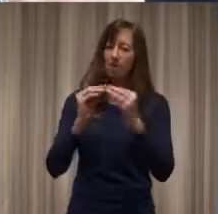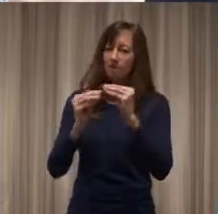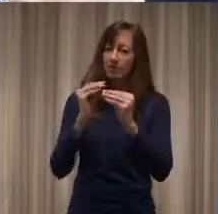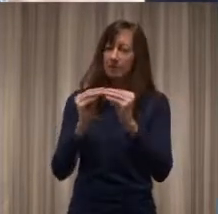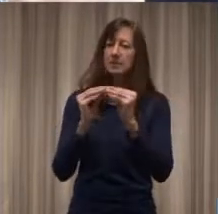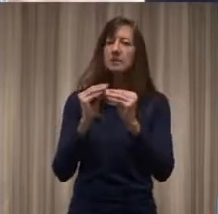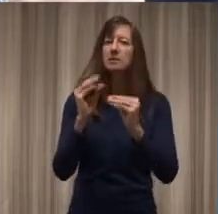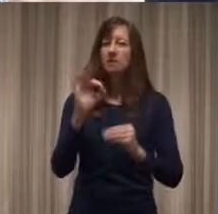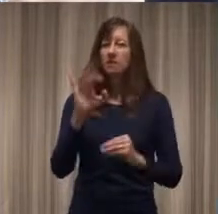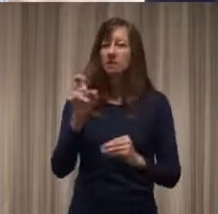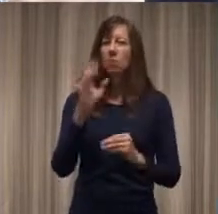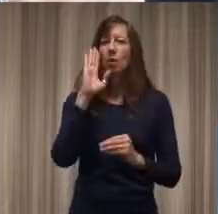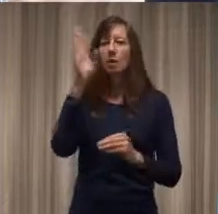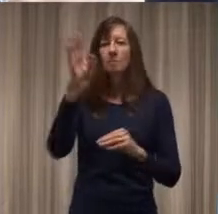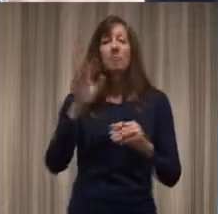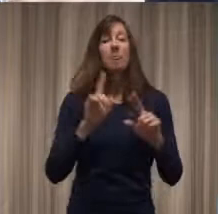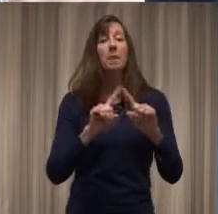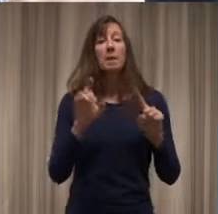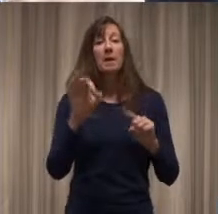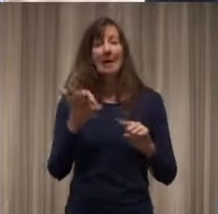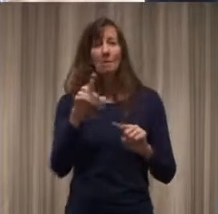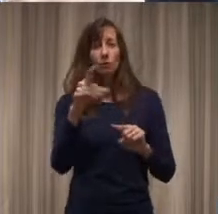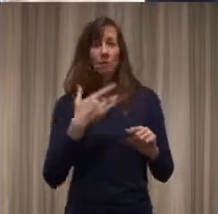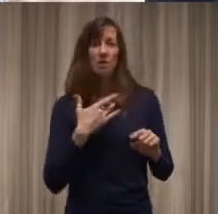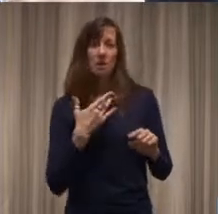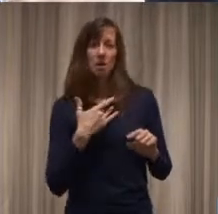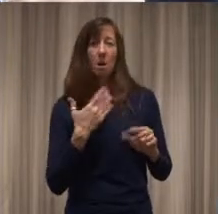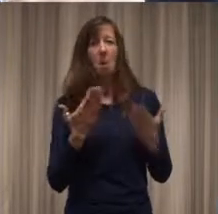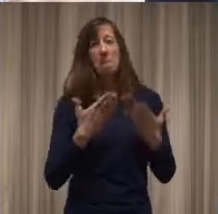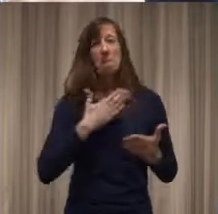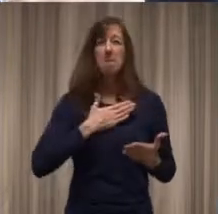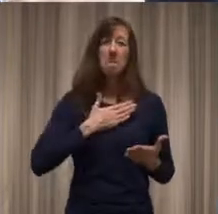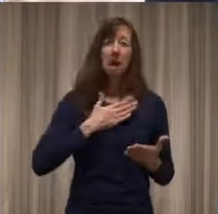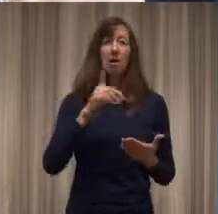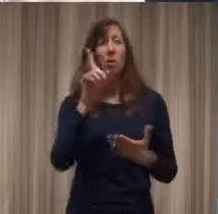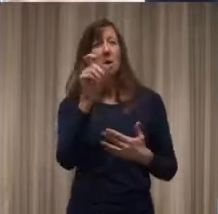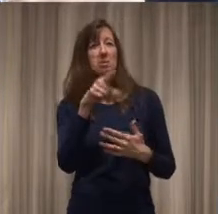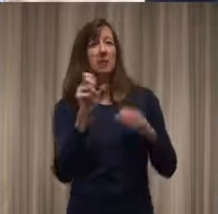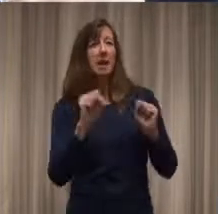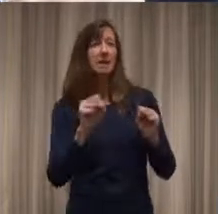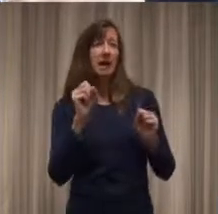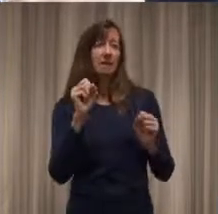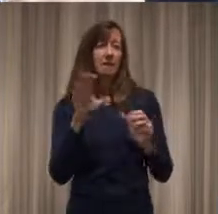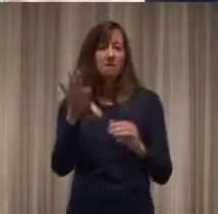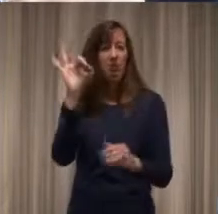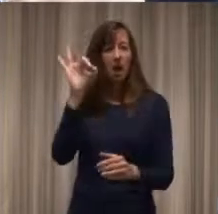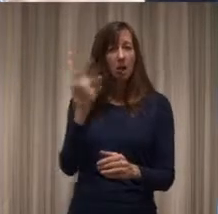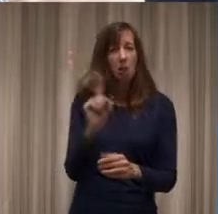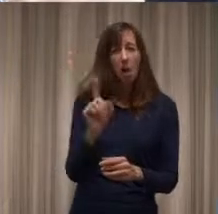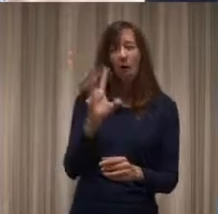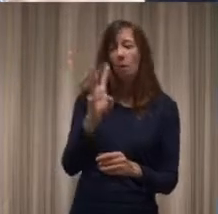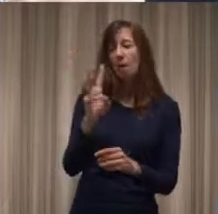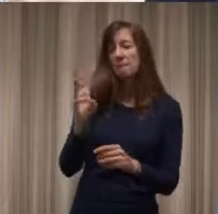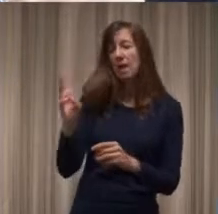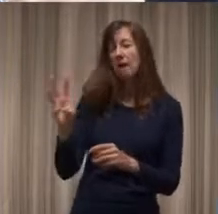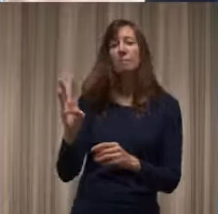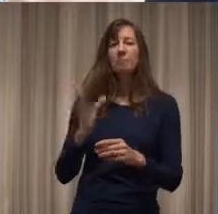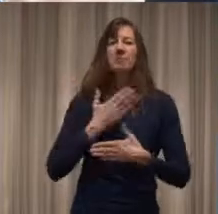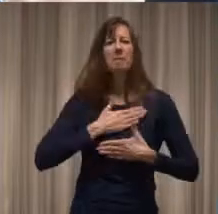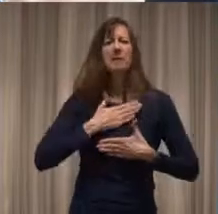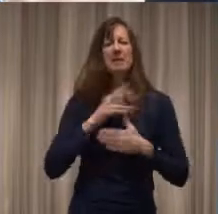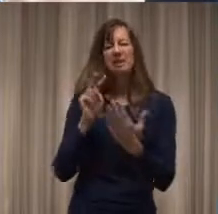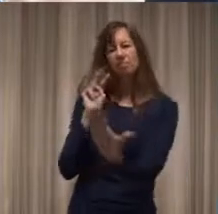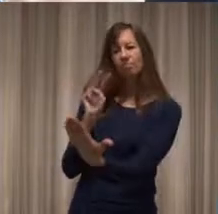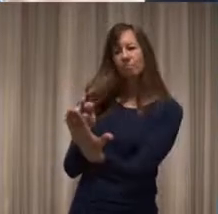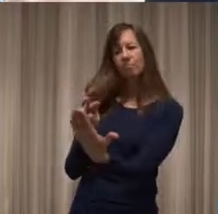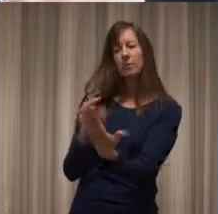think can be answered on our website, please do try to do that if possible. We're really trying to preserve the RSC line for those